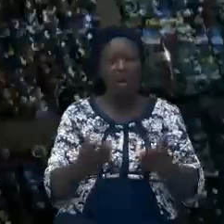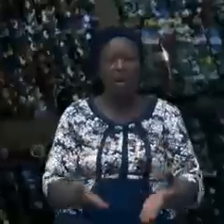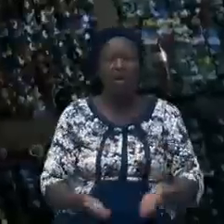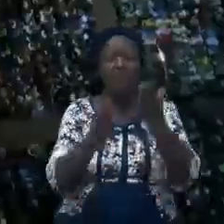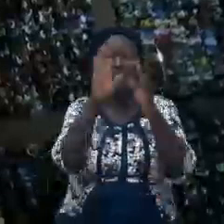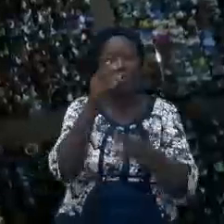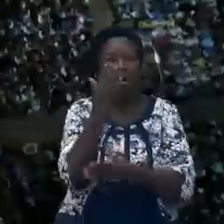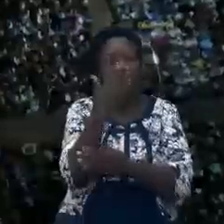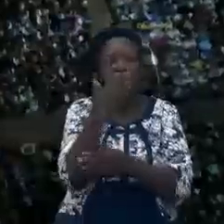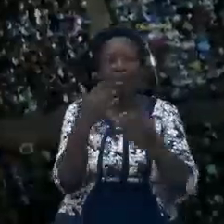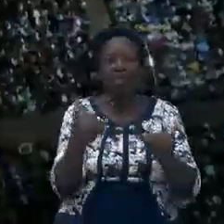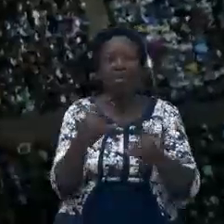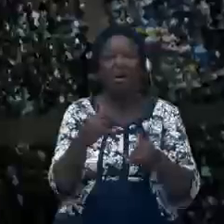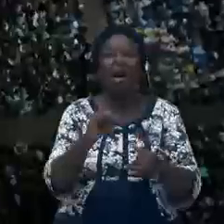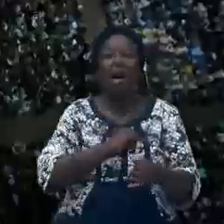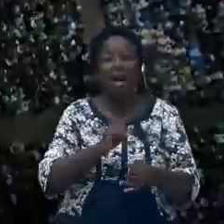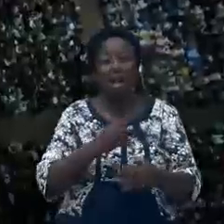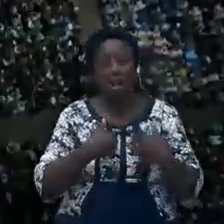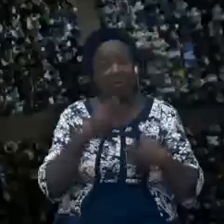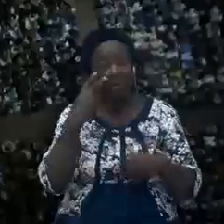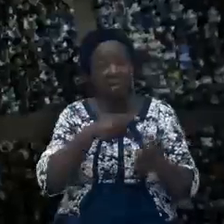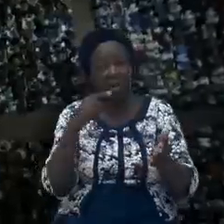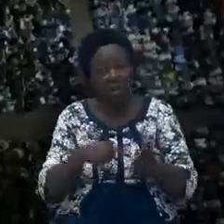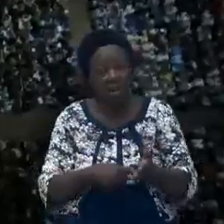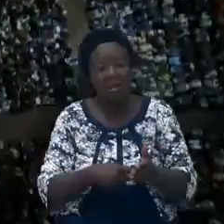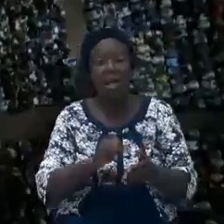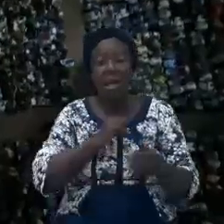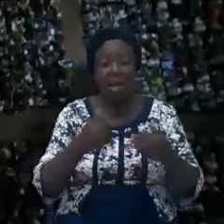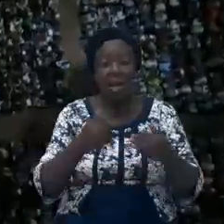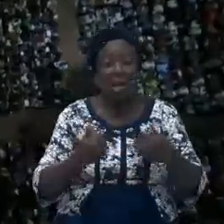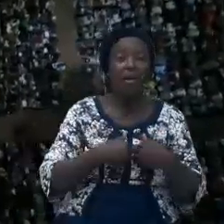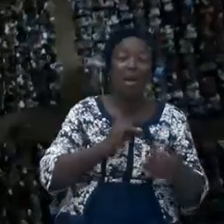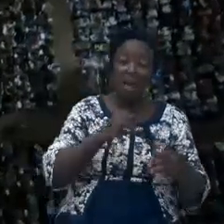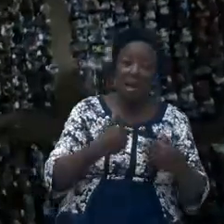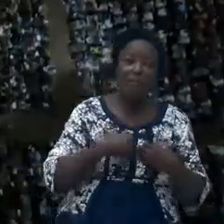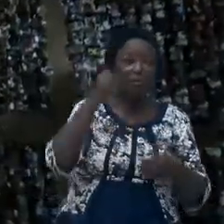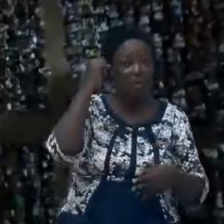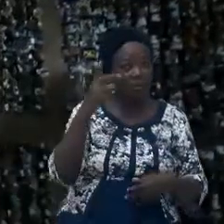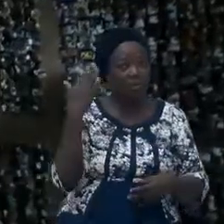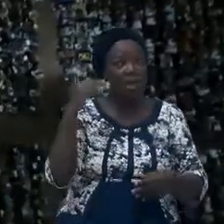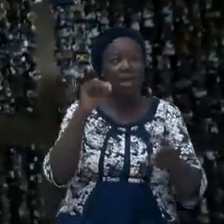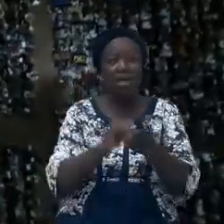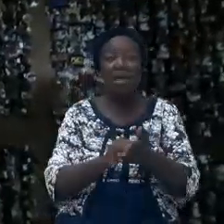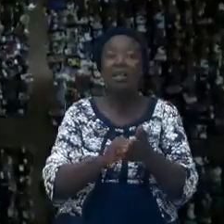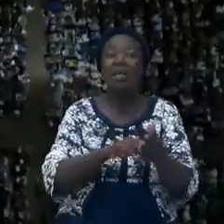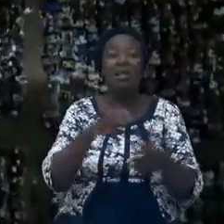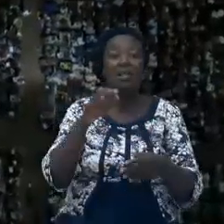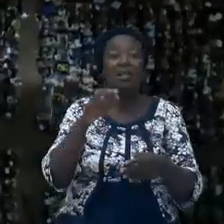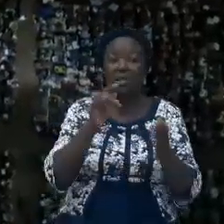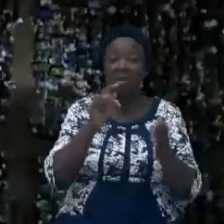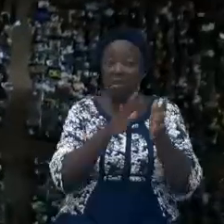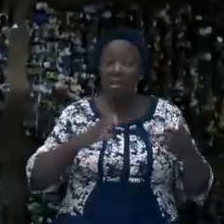come. Where are you? Where are you? Raise up that hand and say, yes, I understand. Atonement